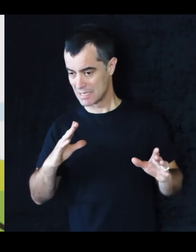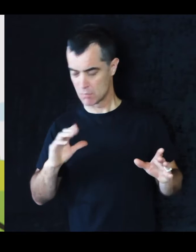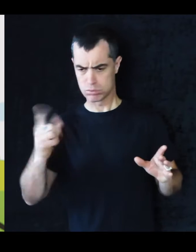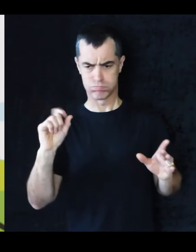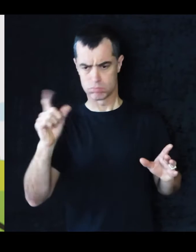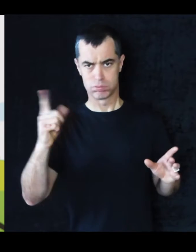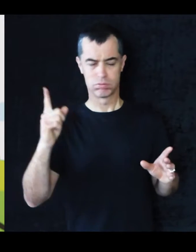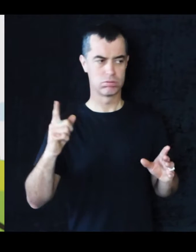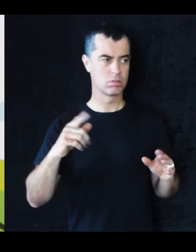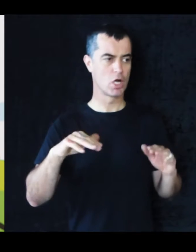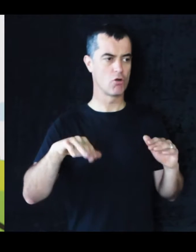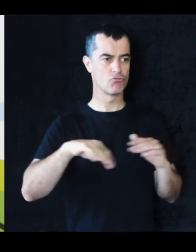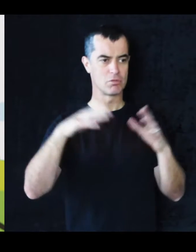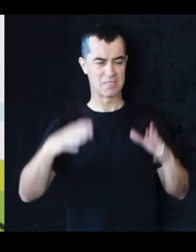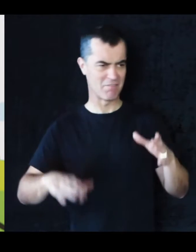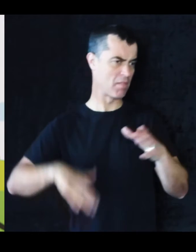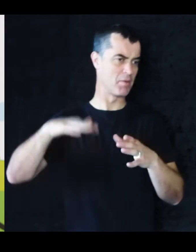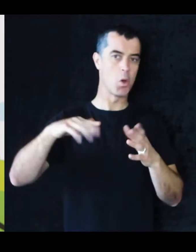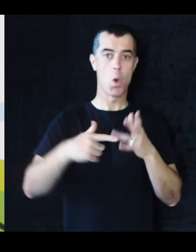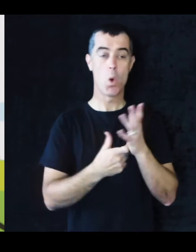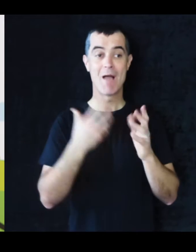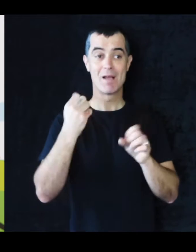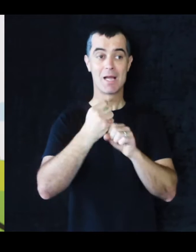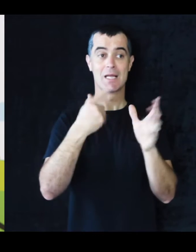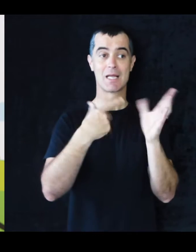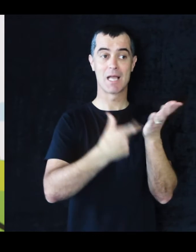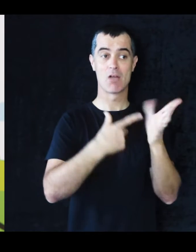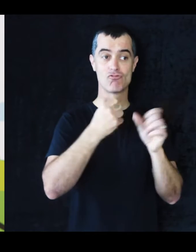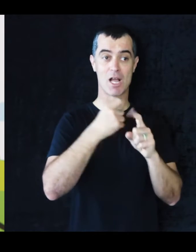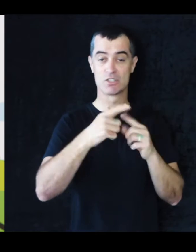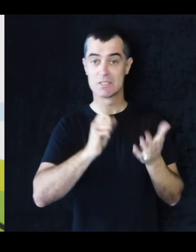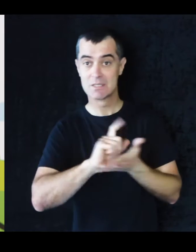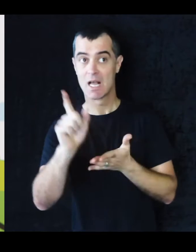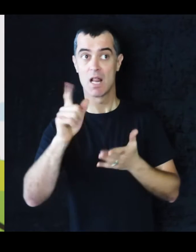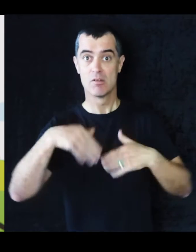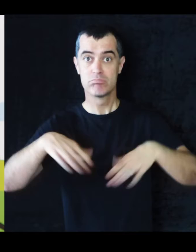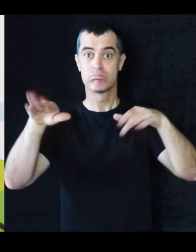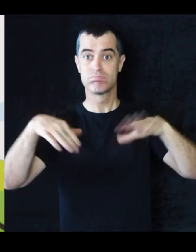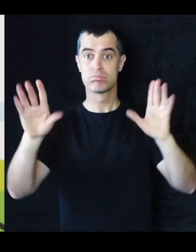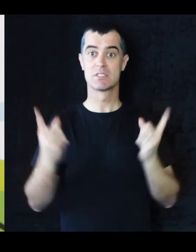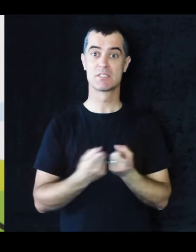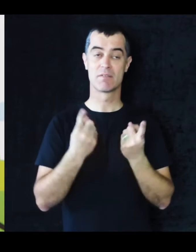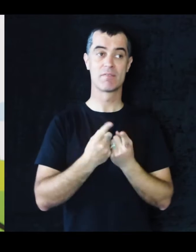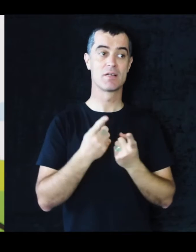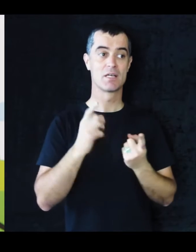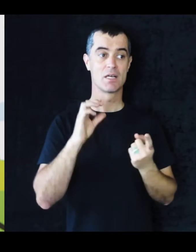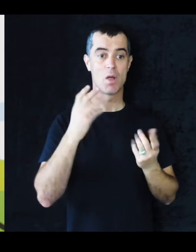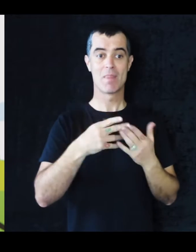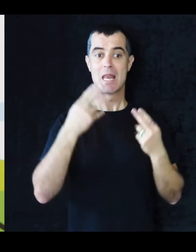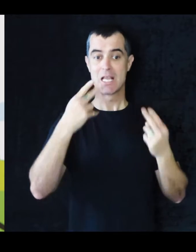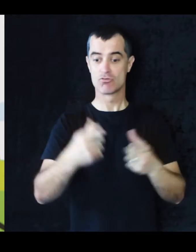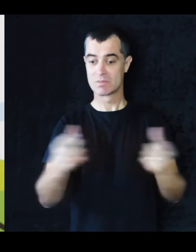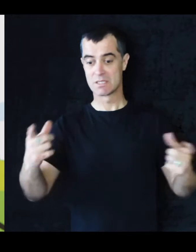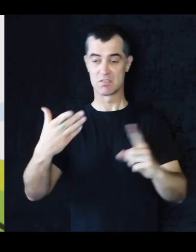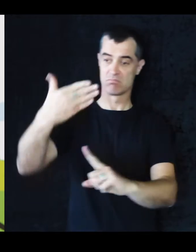stuff, fill up the rubbish bin, or have a garage sale and get rid of lots of stuff, put it all